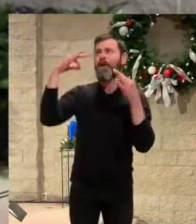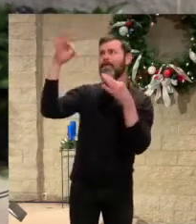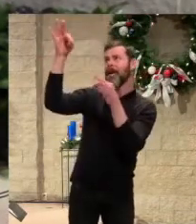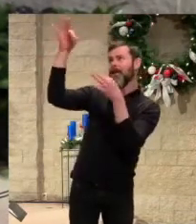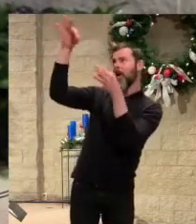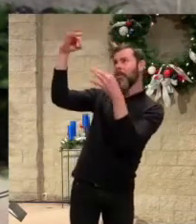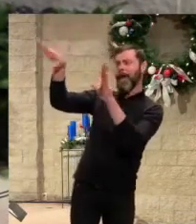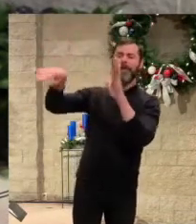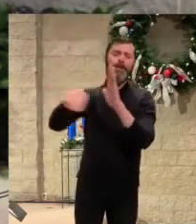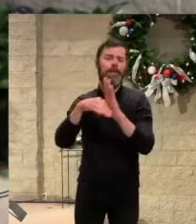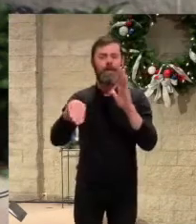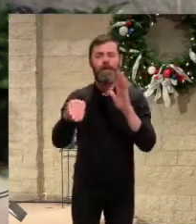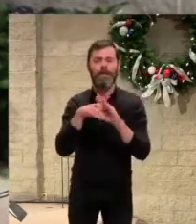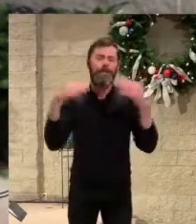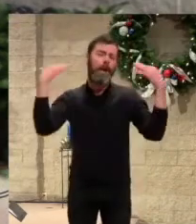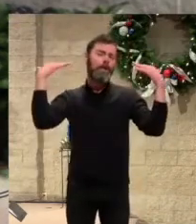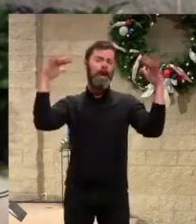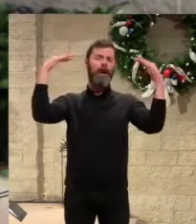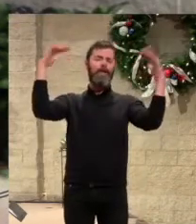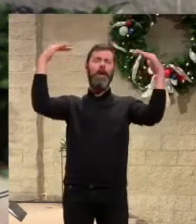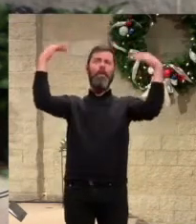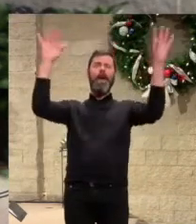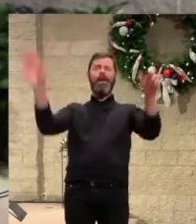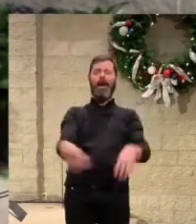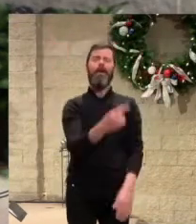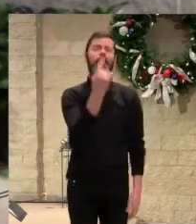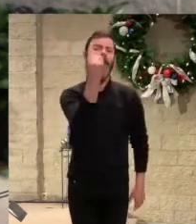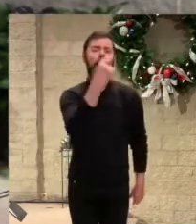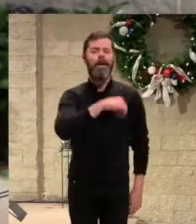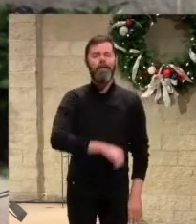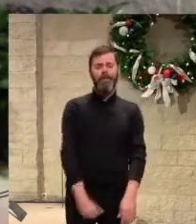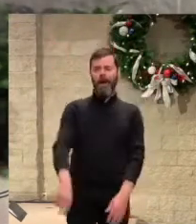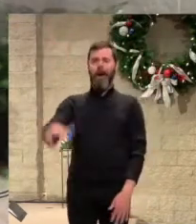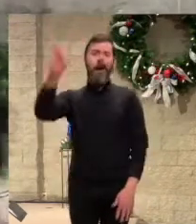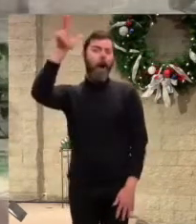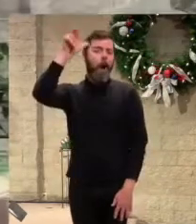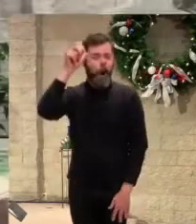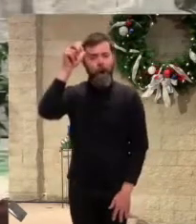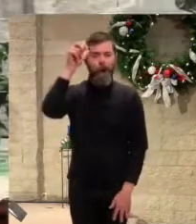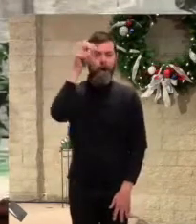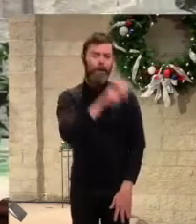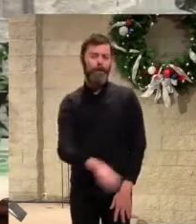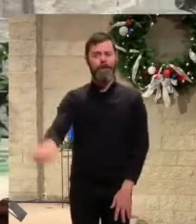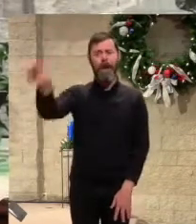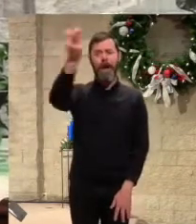bells, jingle bells, jingle bells, jingle bells. All the way on a one